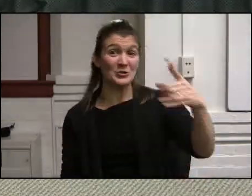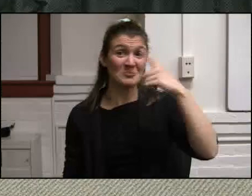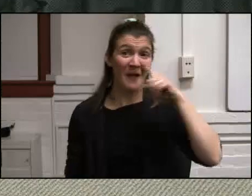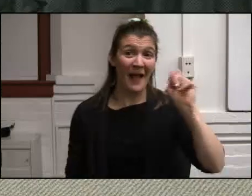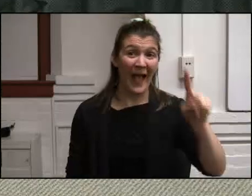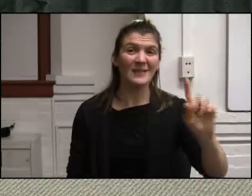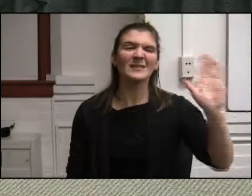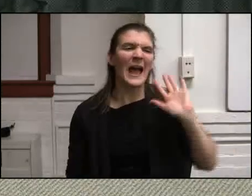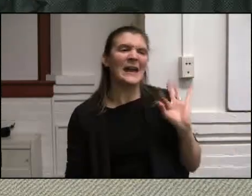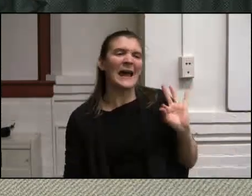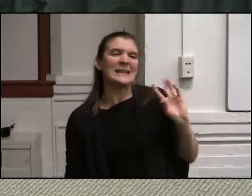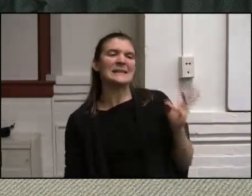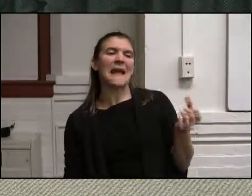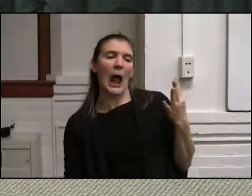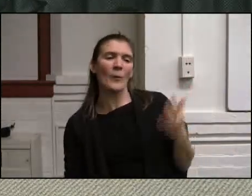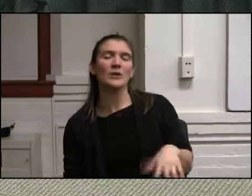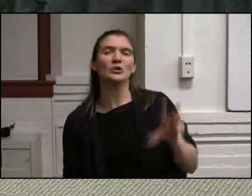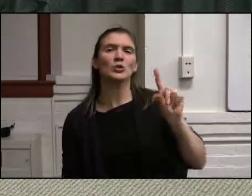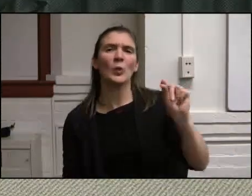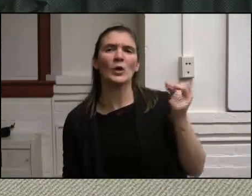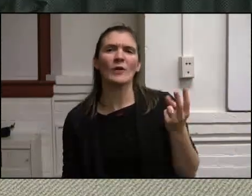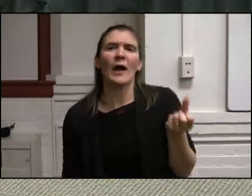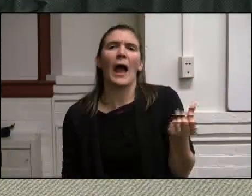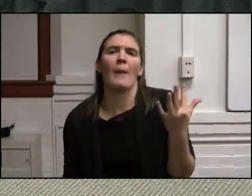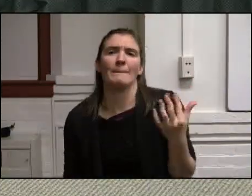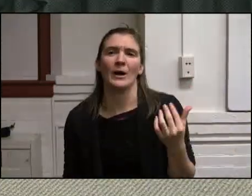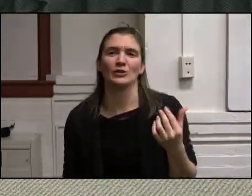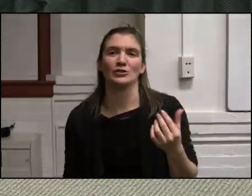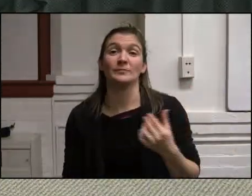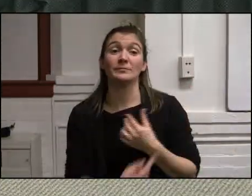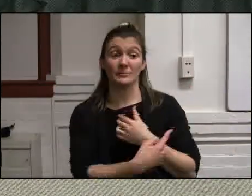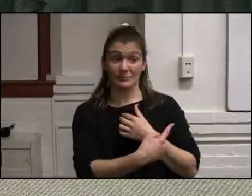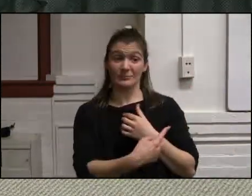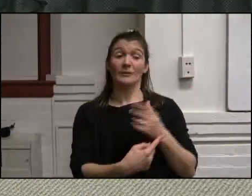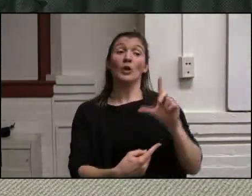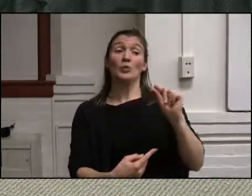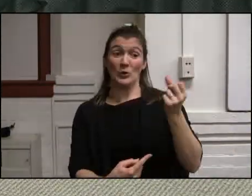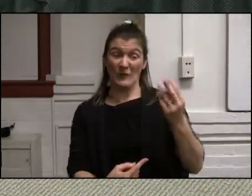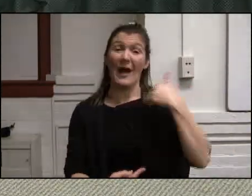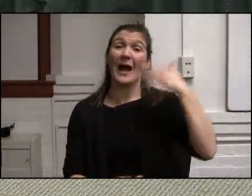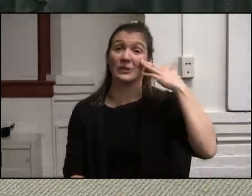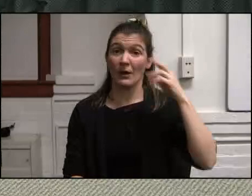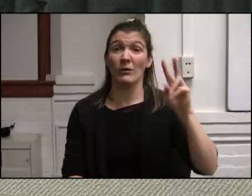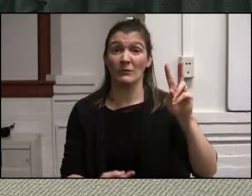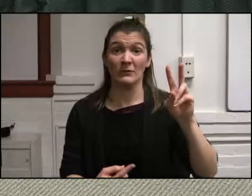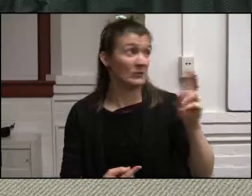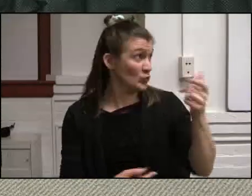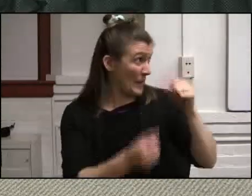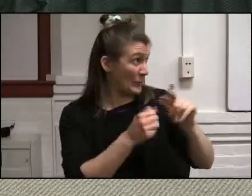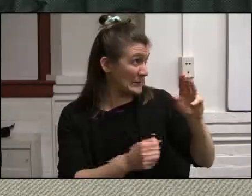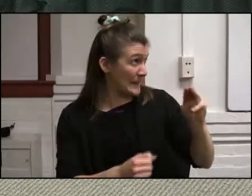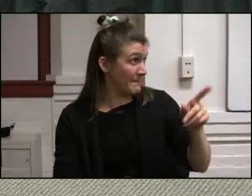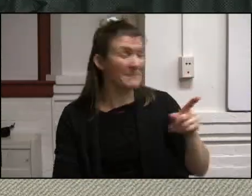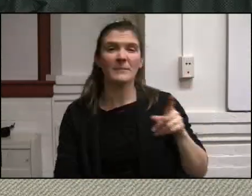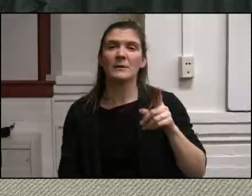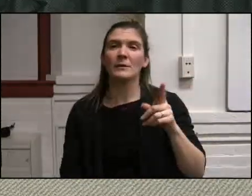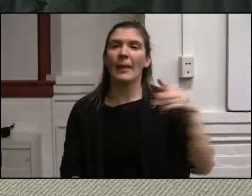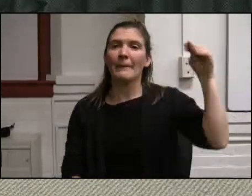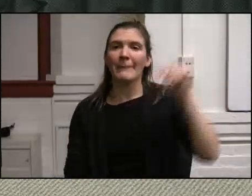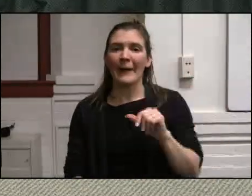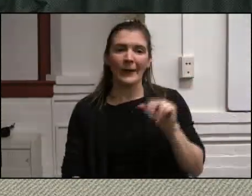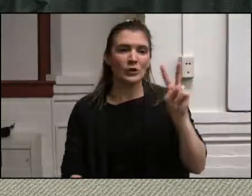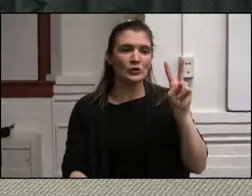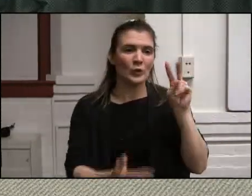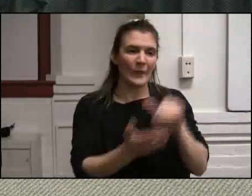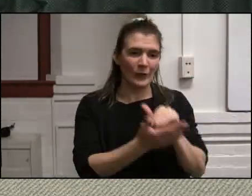what it was in 96 and what it was in 2012? Sure. I know what it was in 2012. Yeah. Do you remember it? Yeah, it was